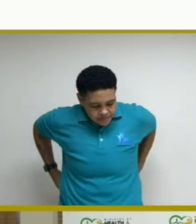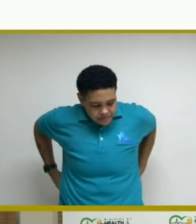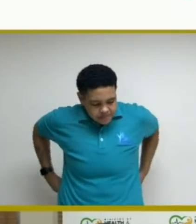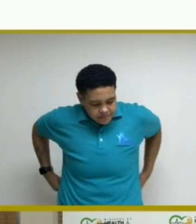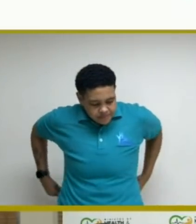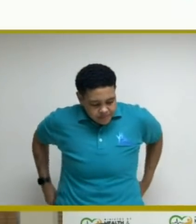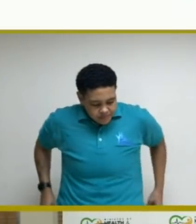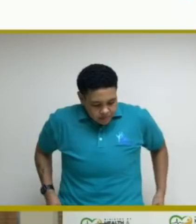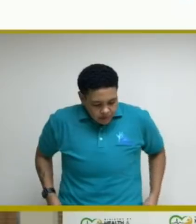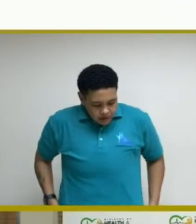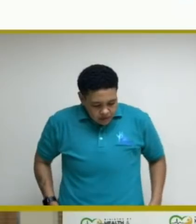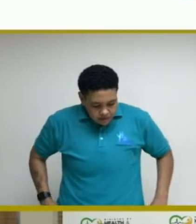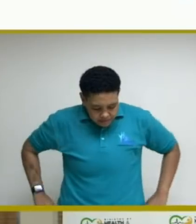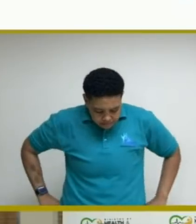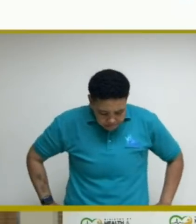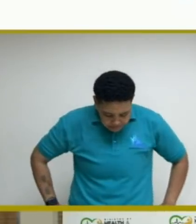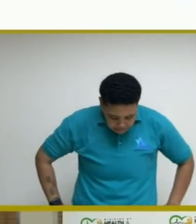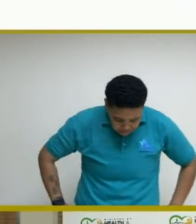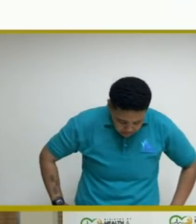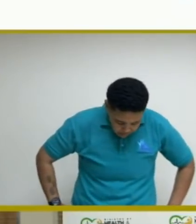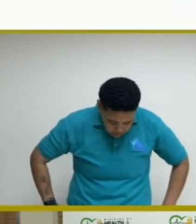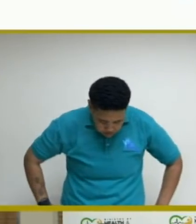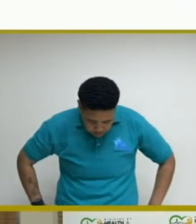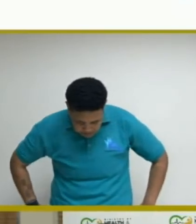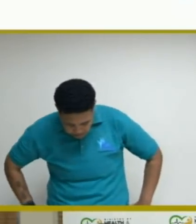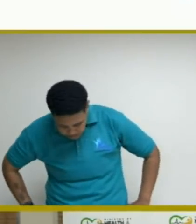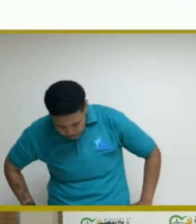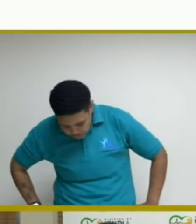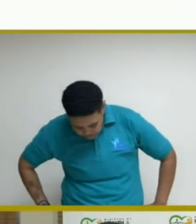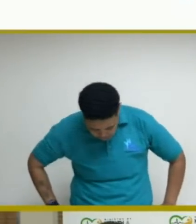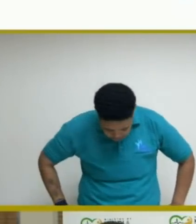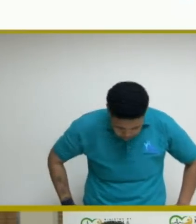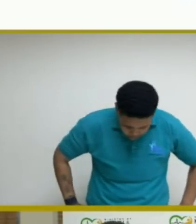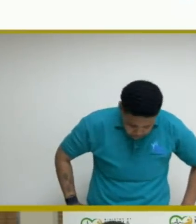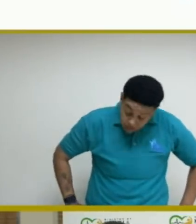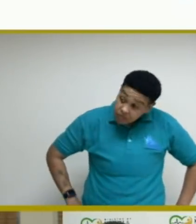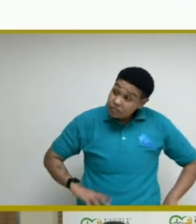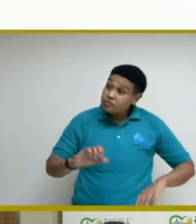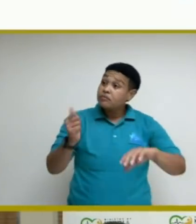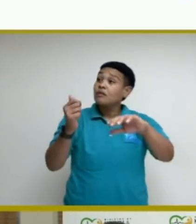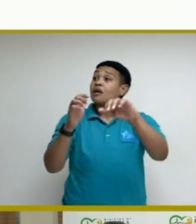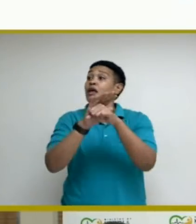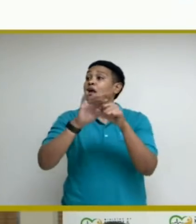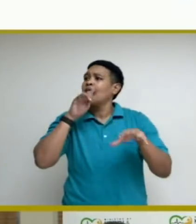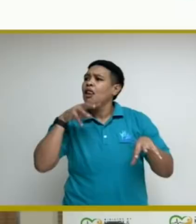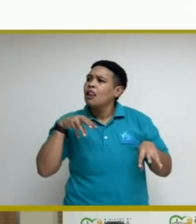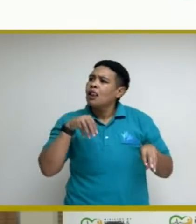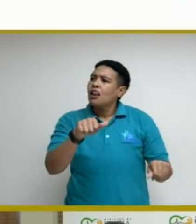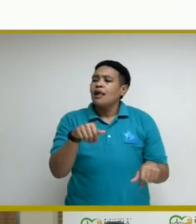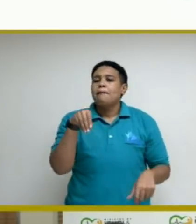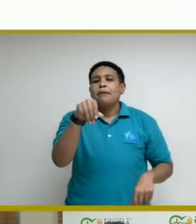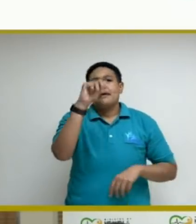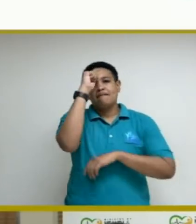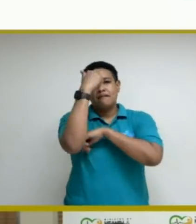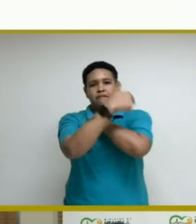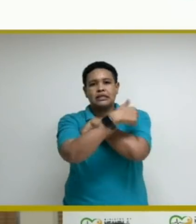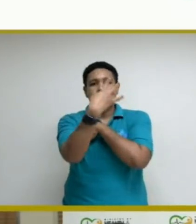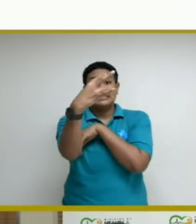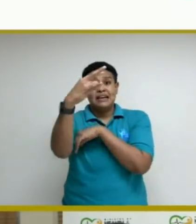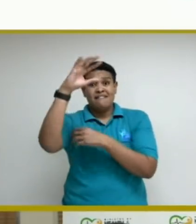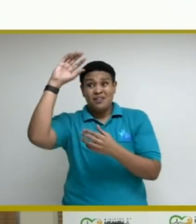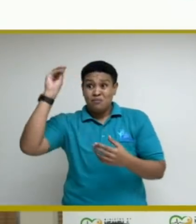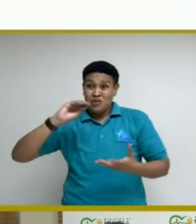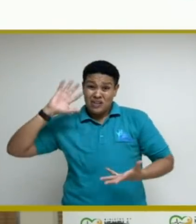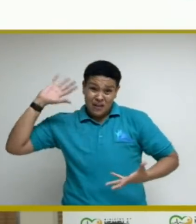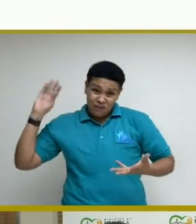area of expenditure that is significant is our payments for vaccines. 17% of the total